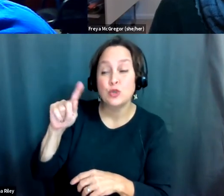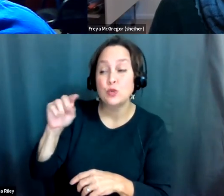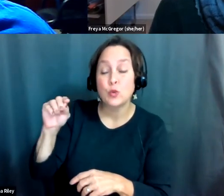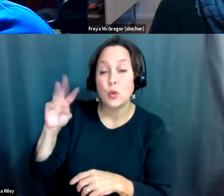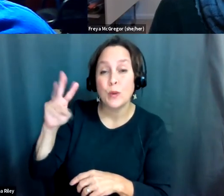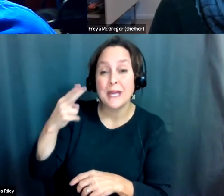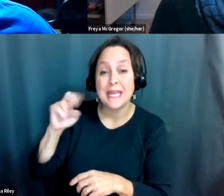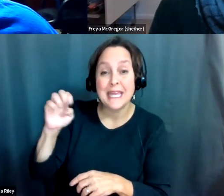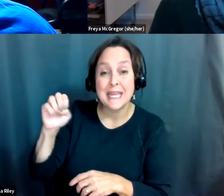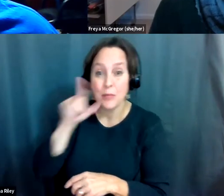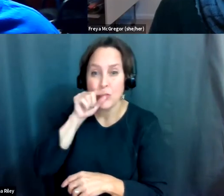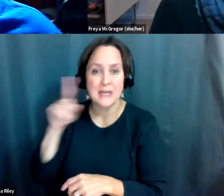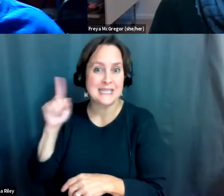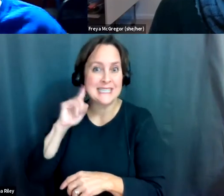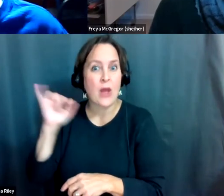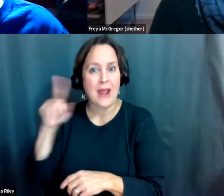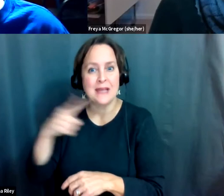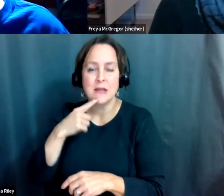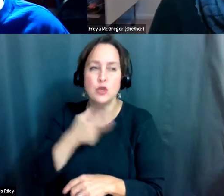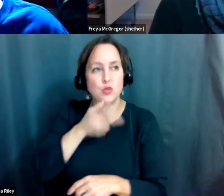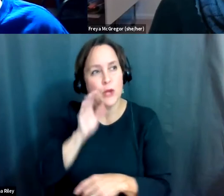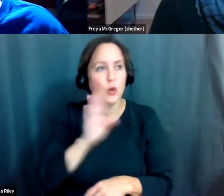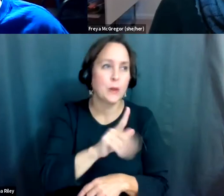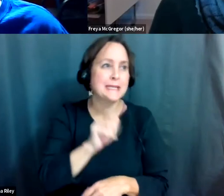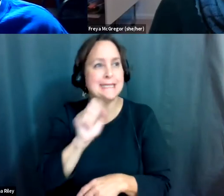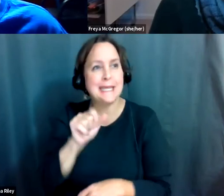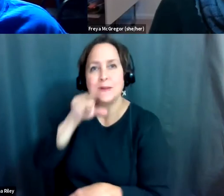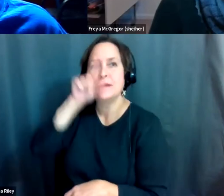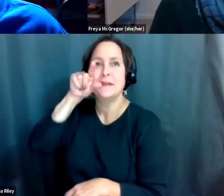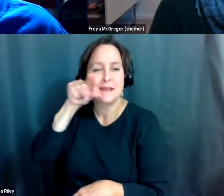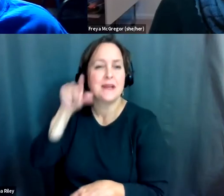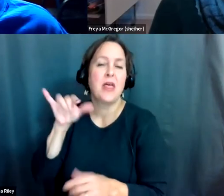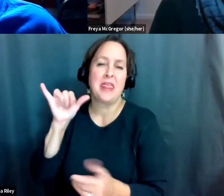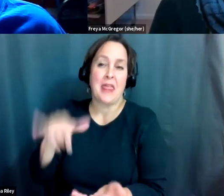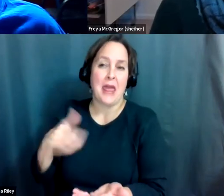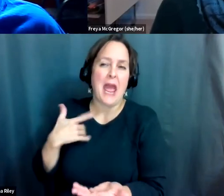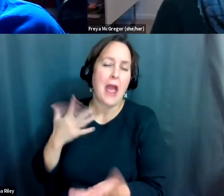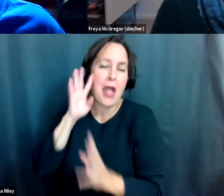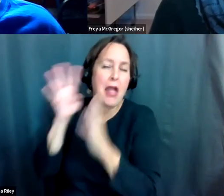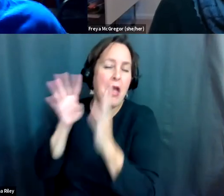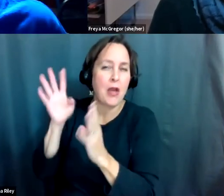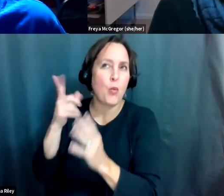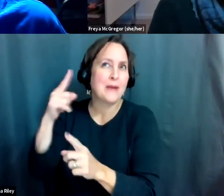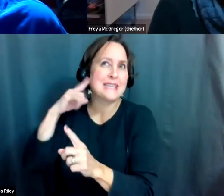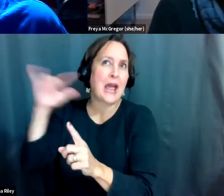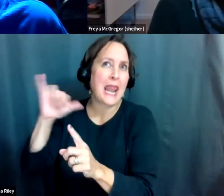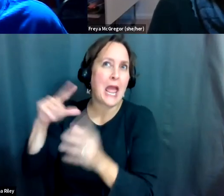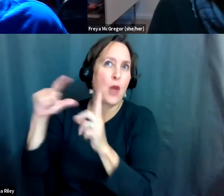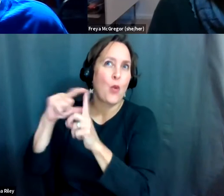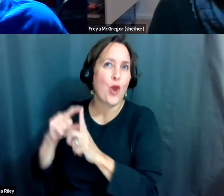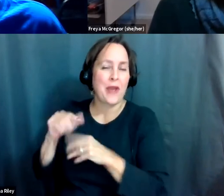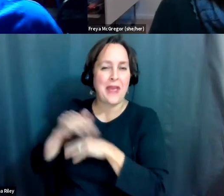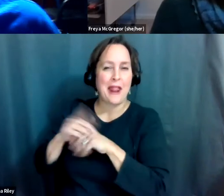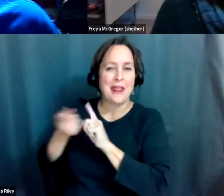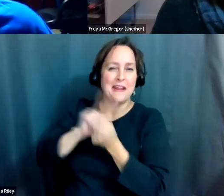mnemonics like that. I'm not very creative, so I don't make up my own, but there are plenty of them out there that can be found. So I use